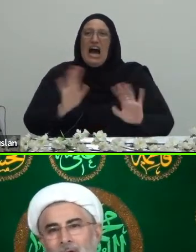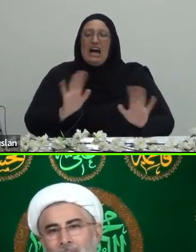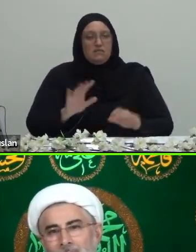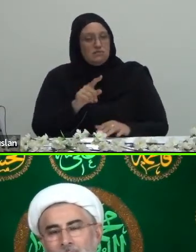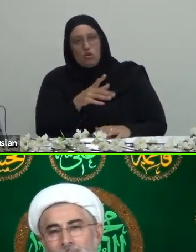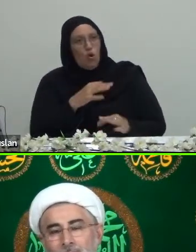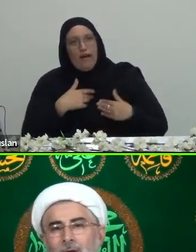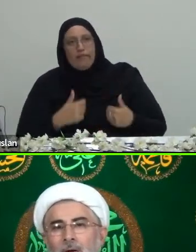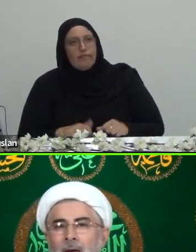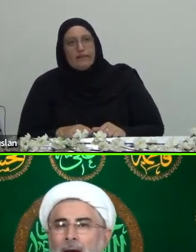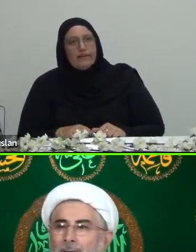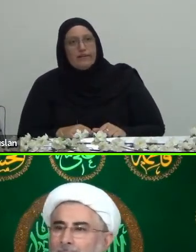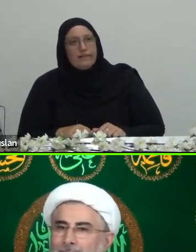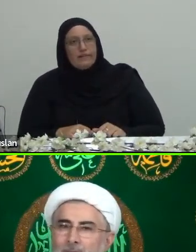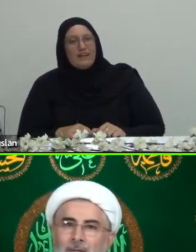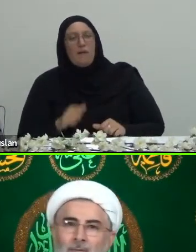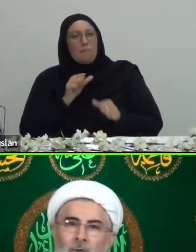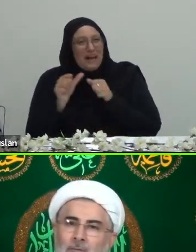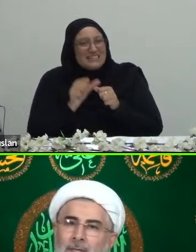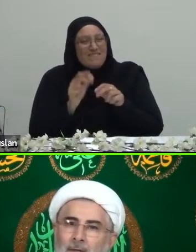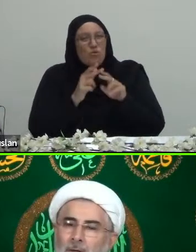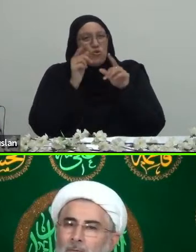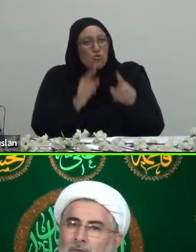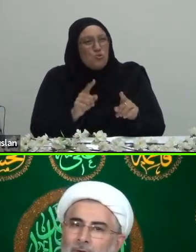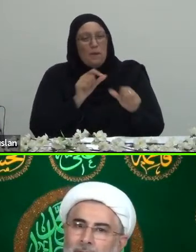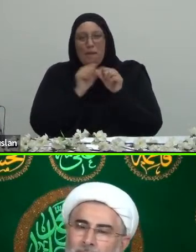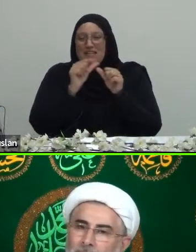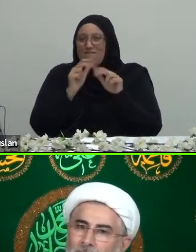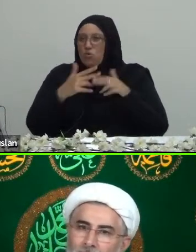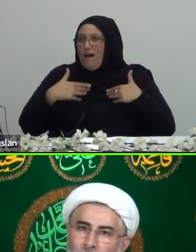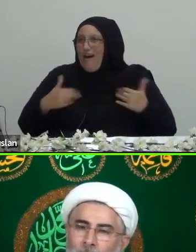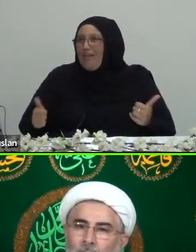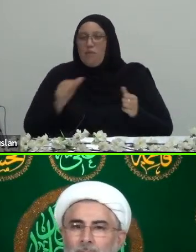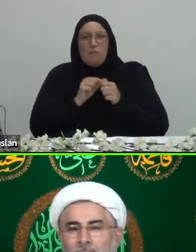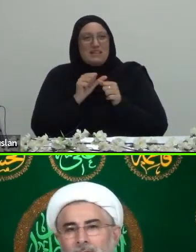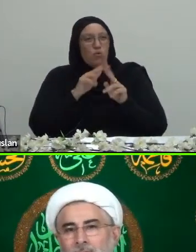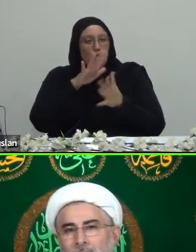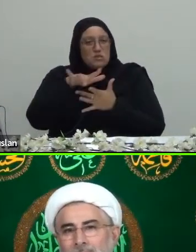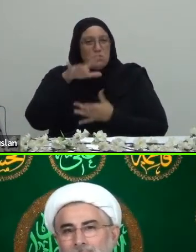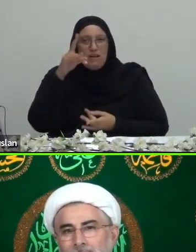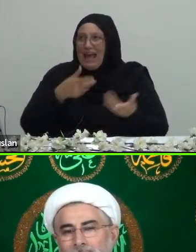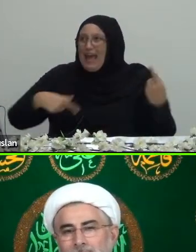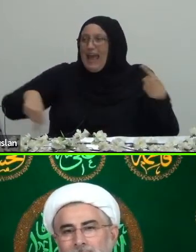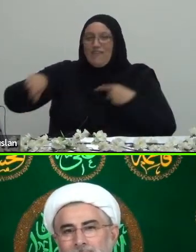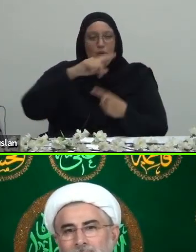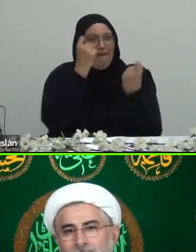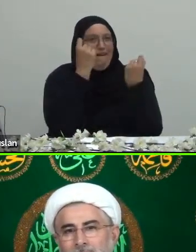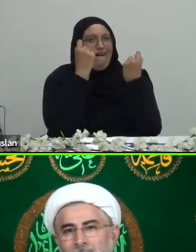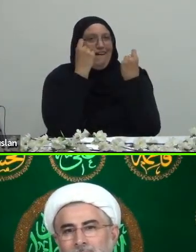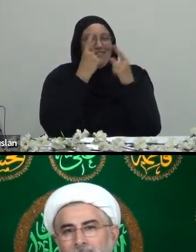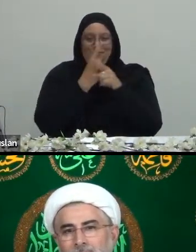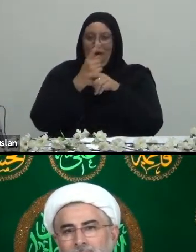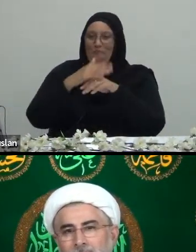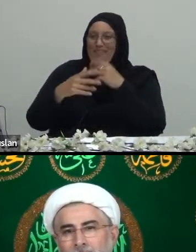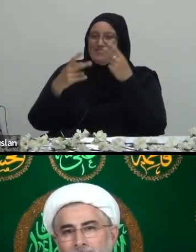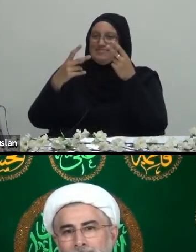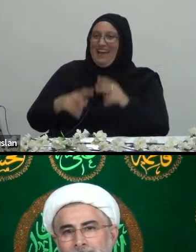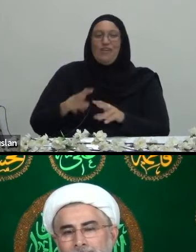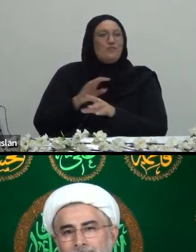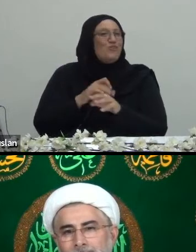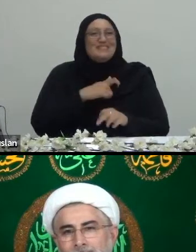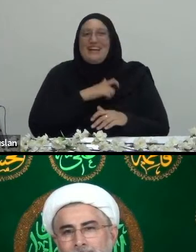people around me, inshallah. And at the same time, we can come to a very good common understanding. Ahsan, thank you very